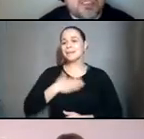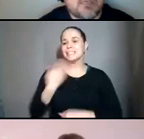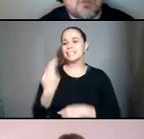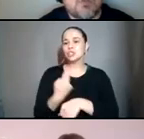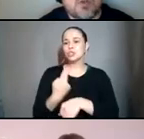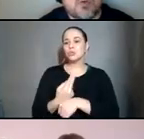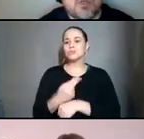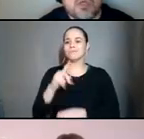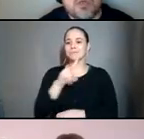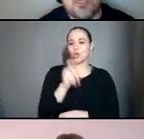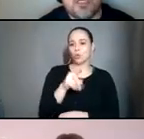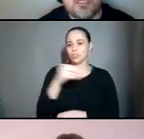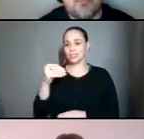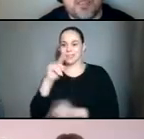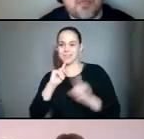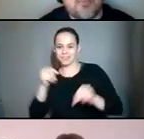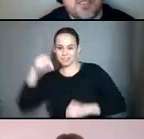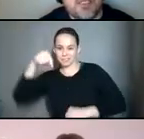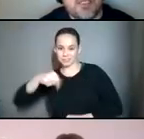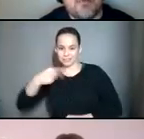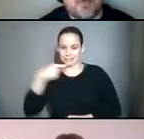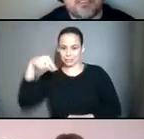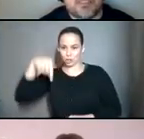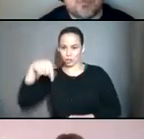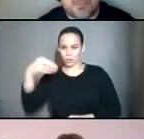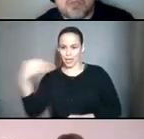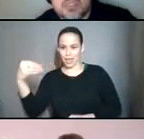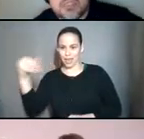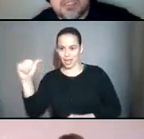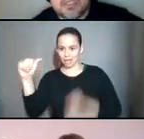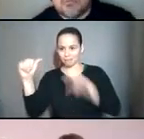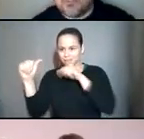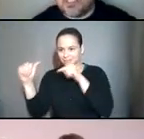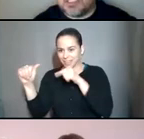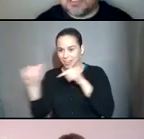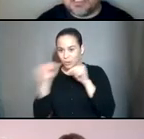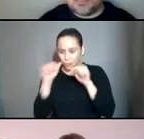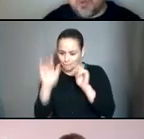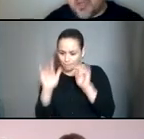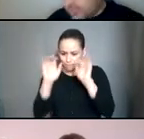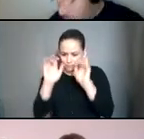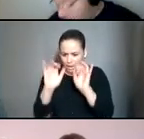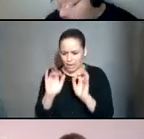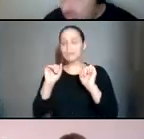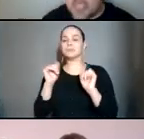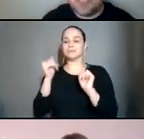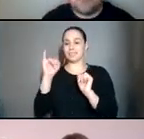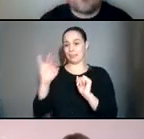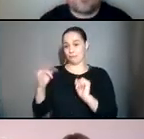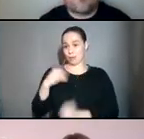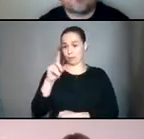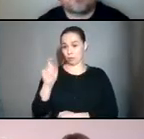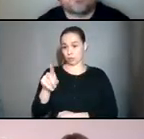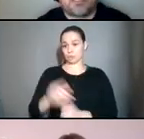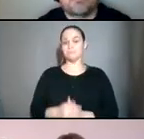at the bottom of the screen to ask your questions. Thank you so much for joining us. I'm going to go ahead and let the panelists